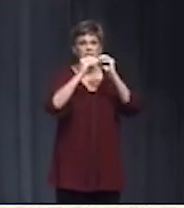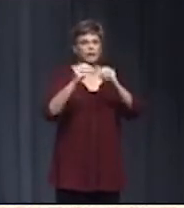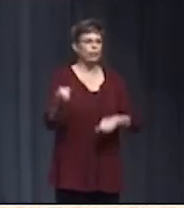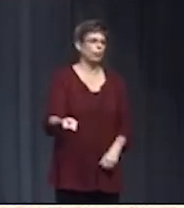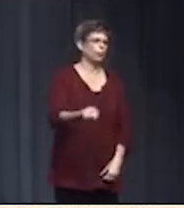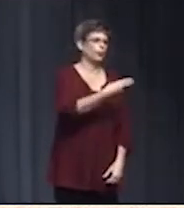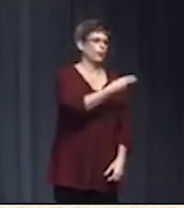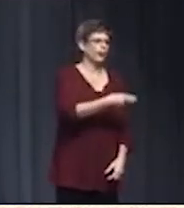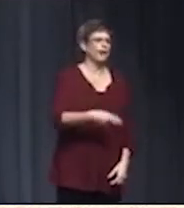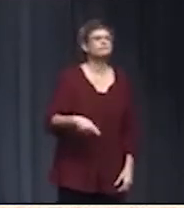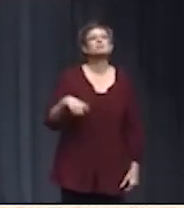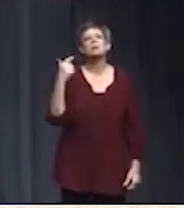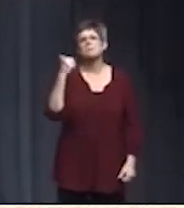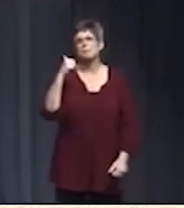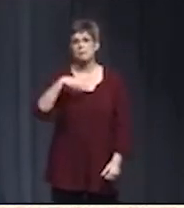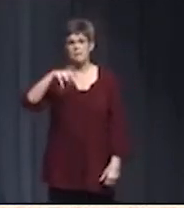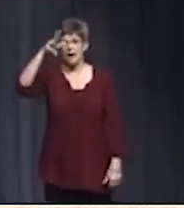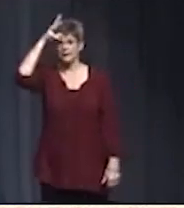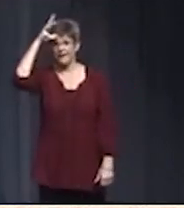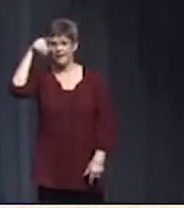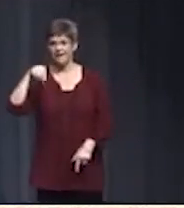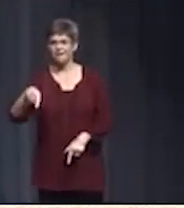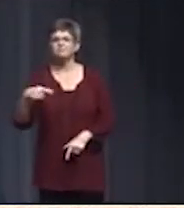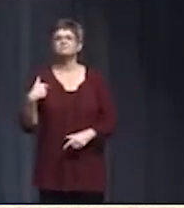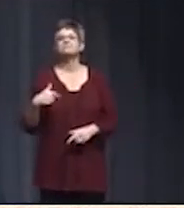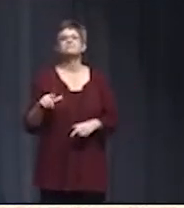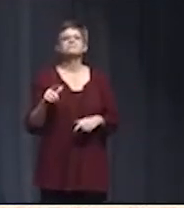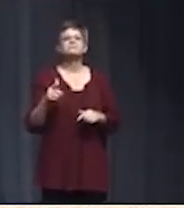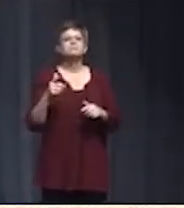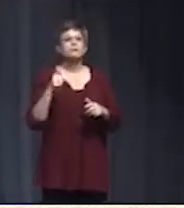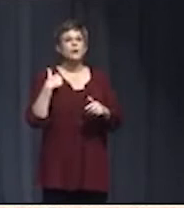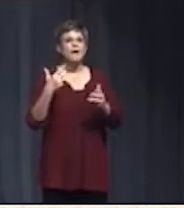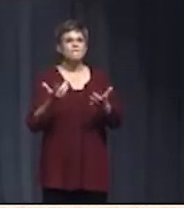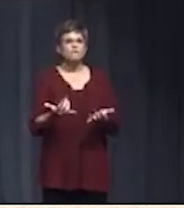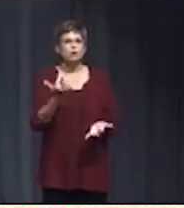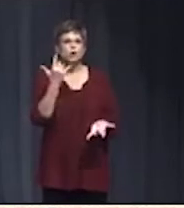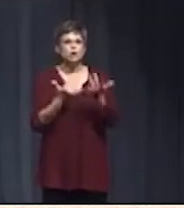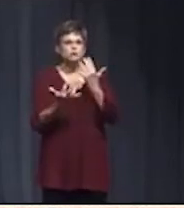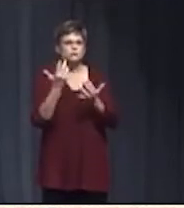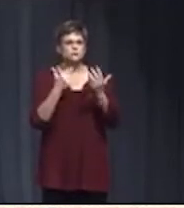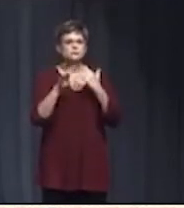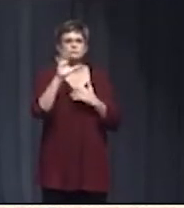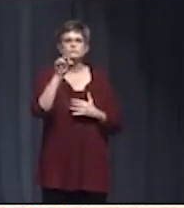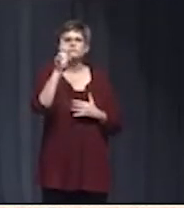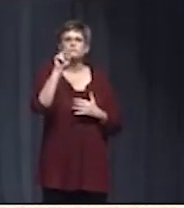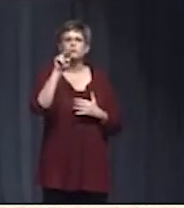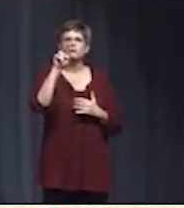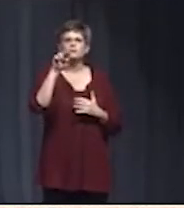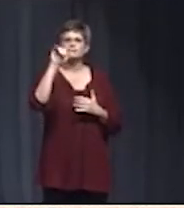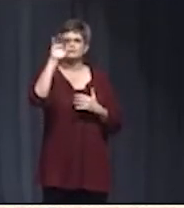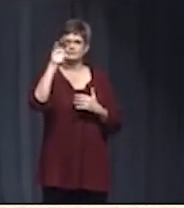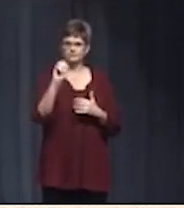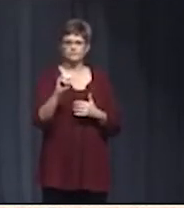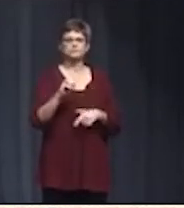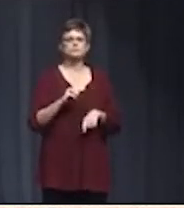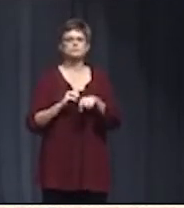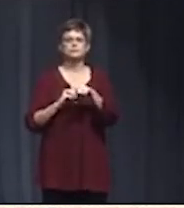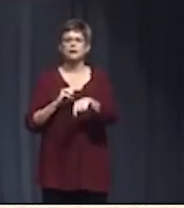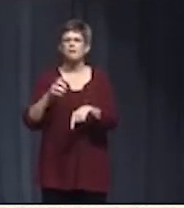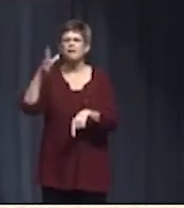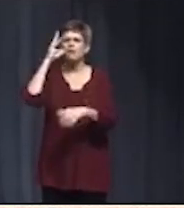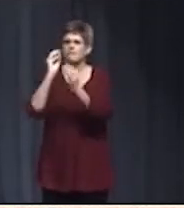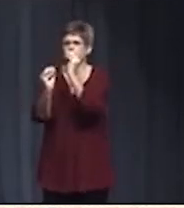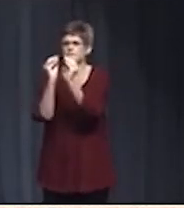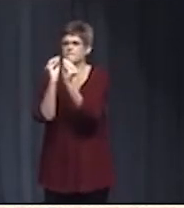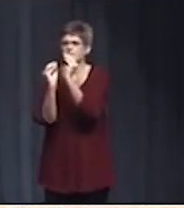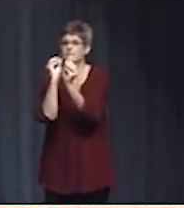house I grew up in. He kept it running for 25 years with duct tape. The thing was falling to pieces, and he just